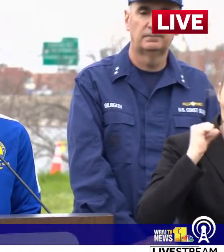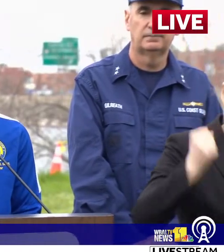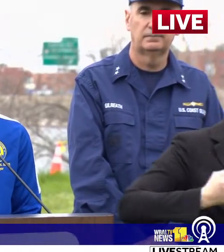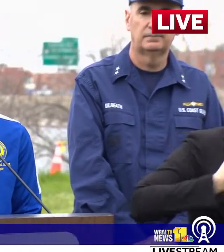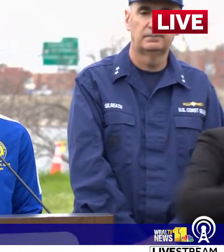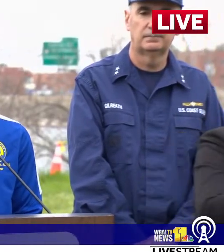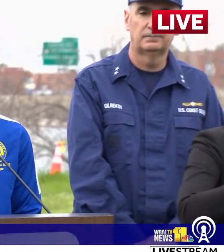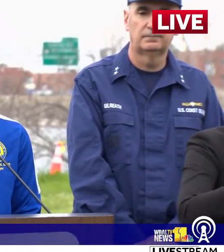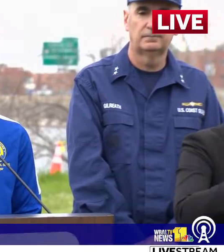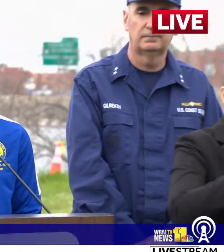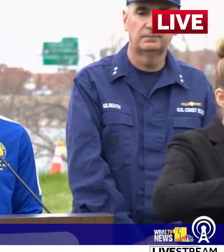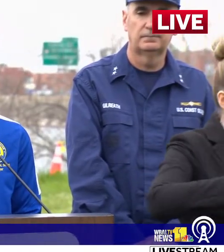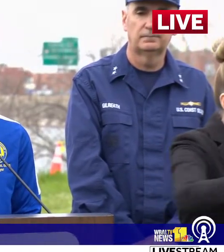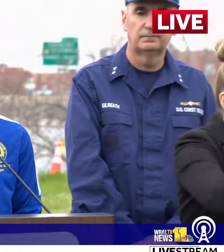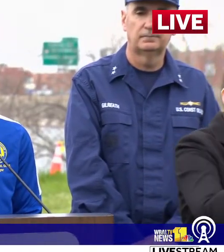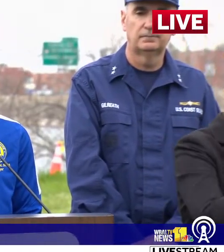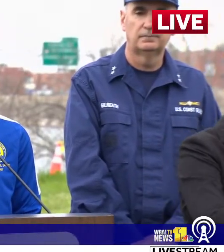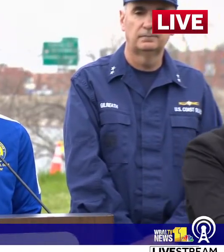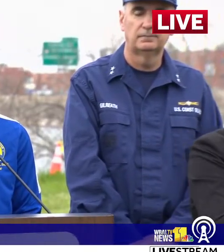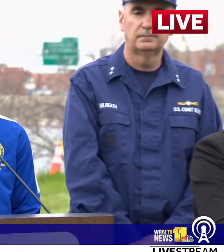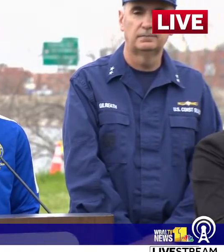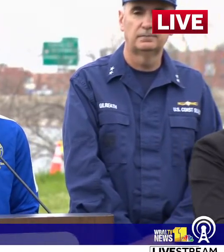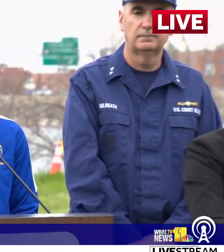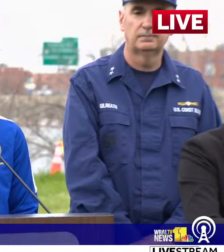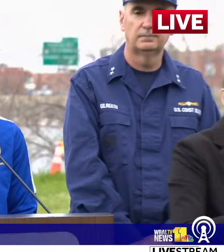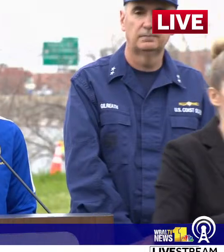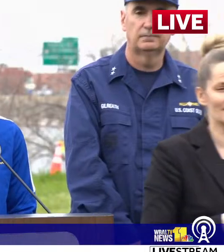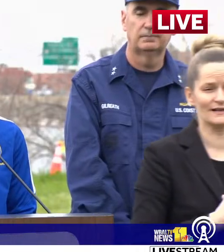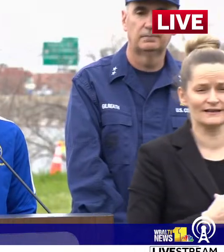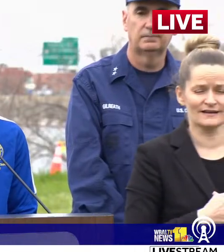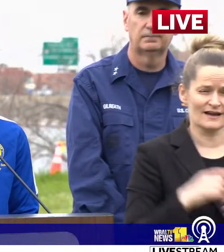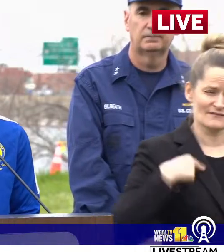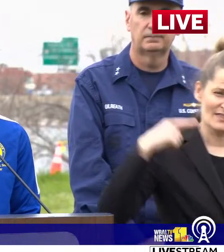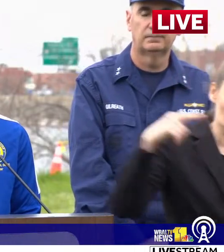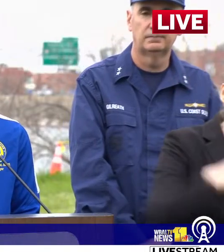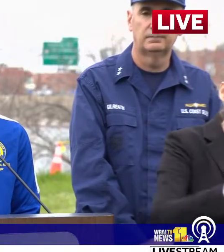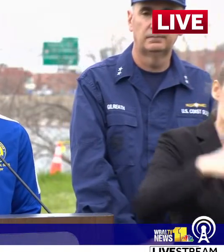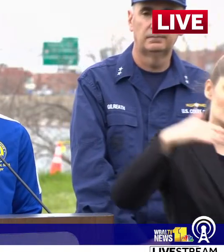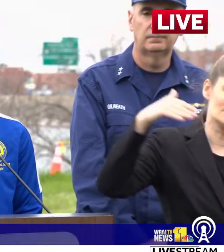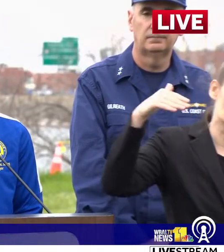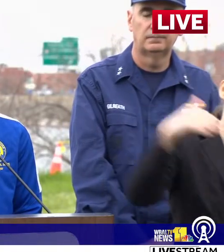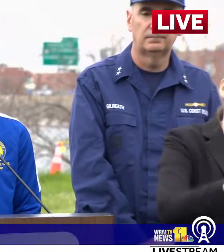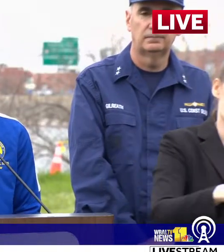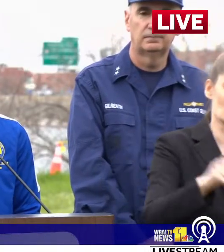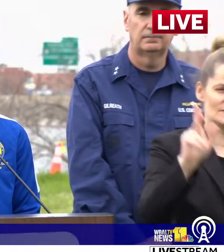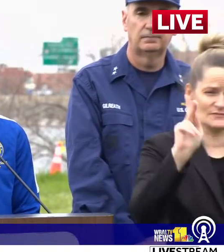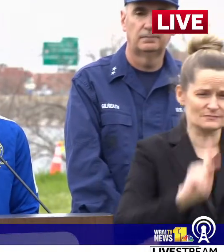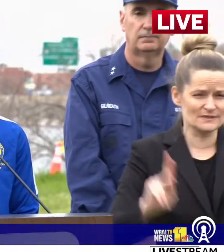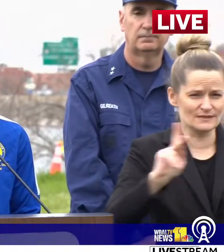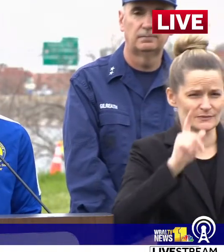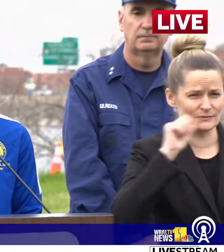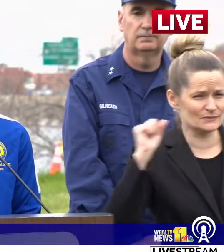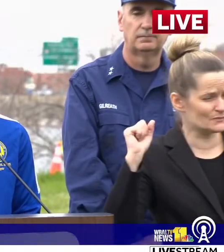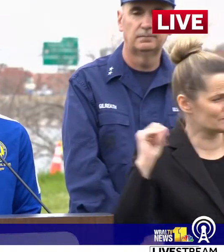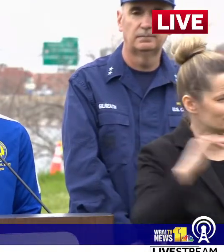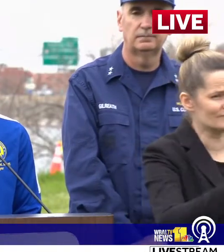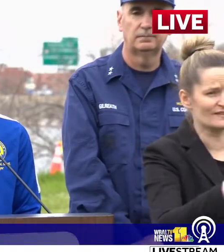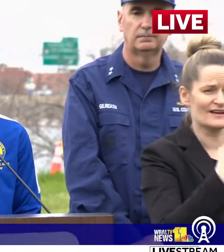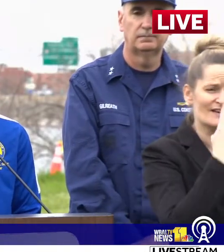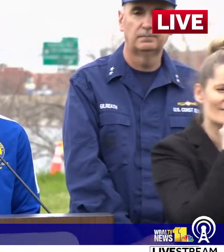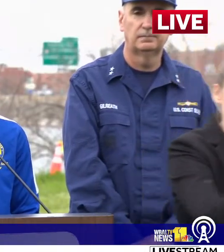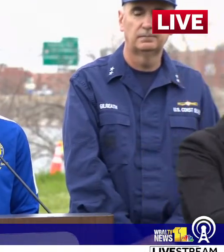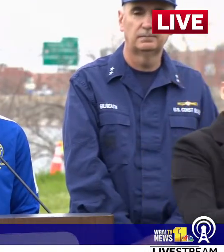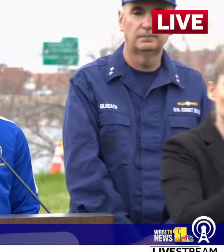weeks and months. As thousands upon thousands of Baltimoreans gather this Easter weekend, I know that